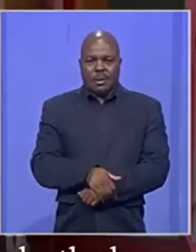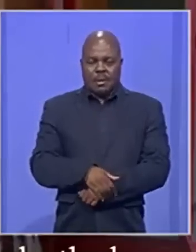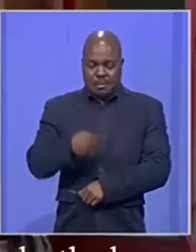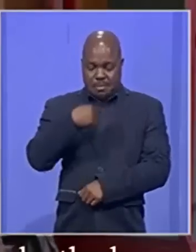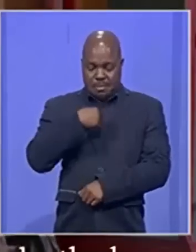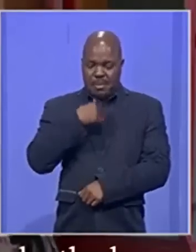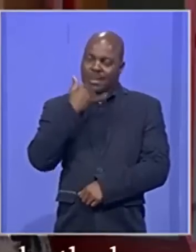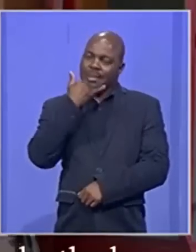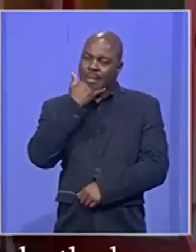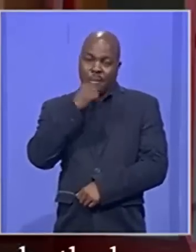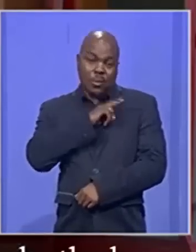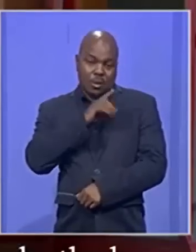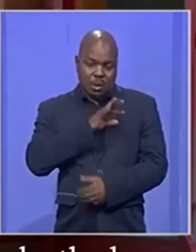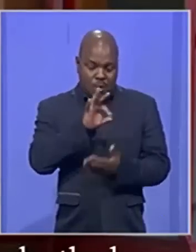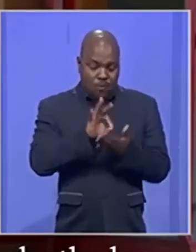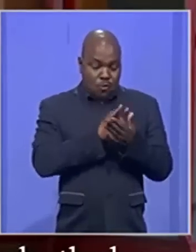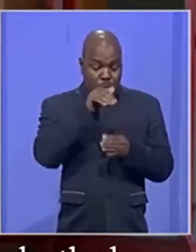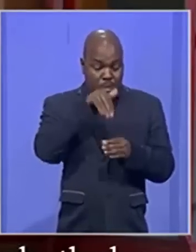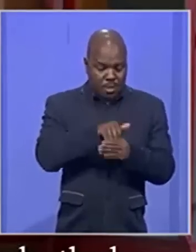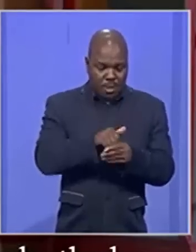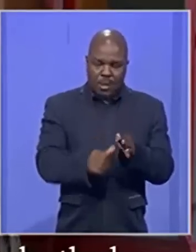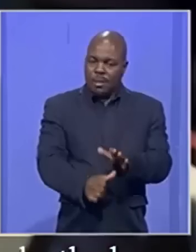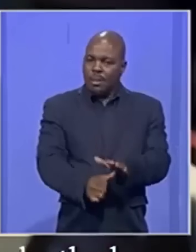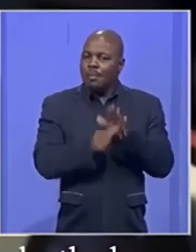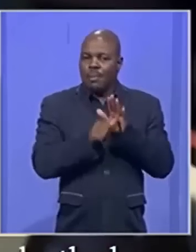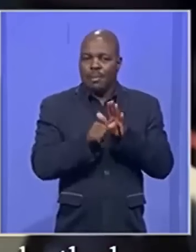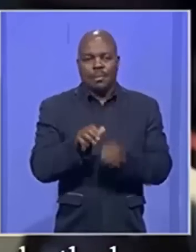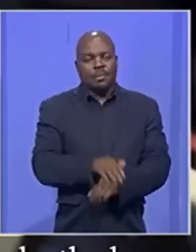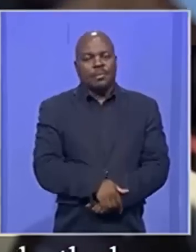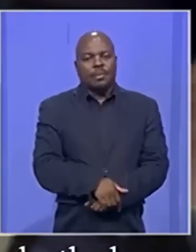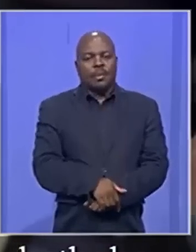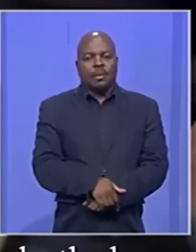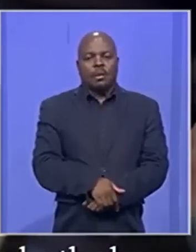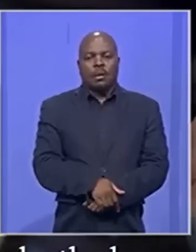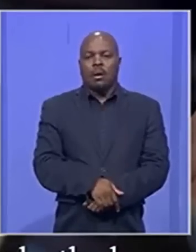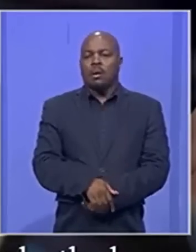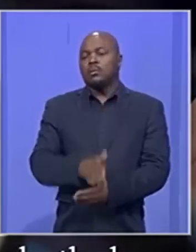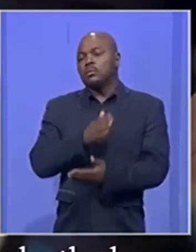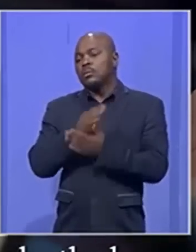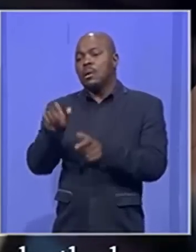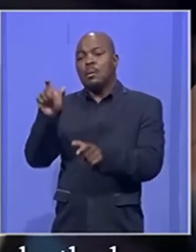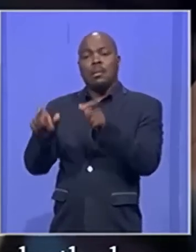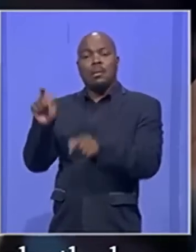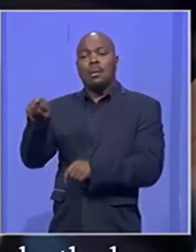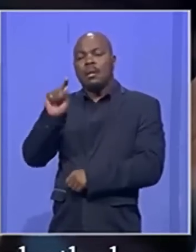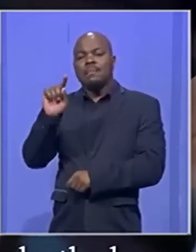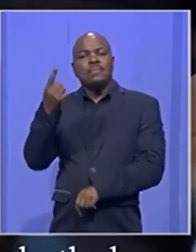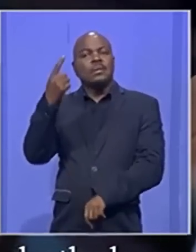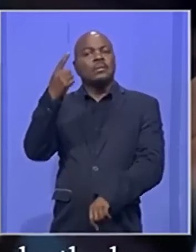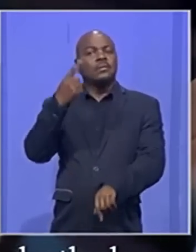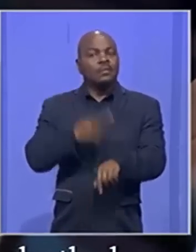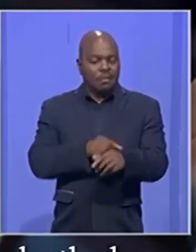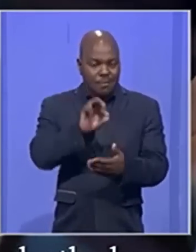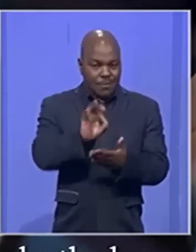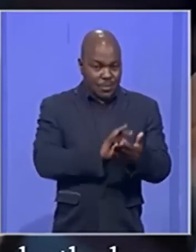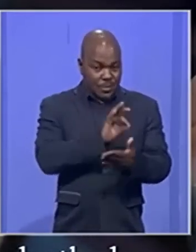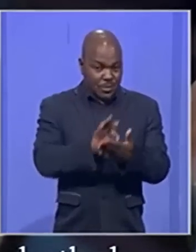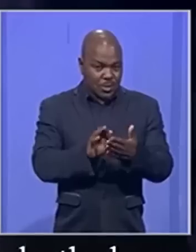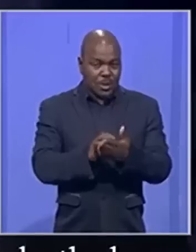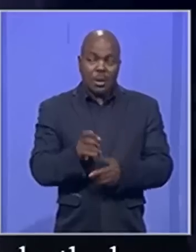ka vote e botlhokwa mo tshelong ba motho. Bakgethi ba bang bao ibileng lekgetlo la pele ba kgetha ba